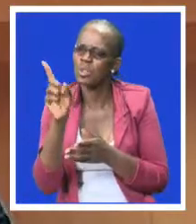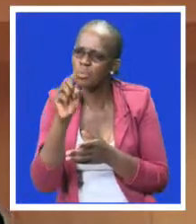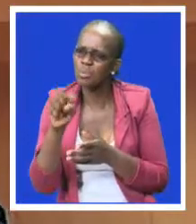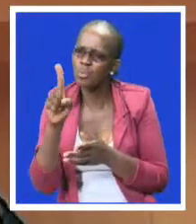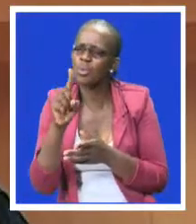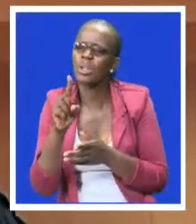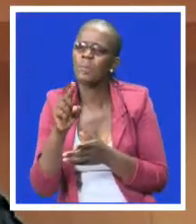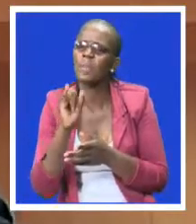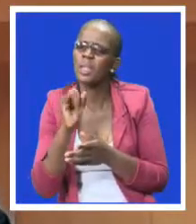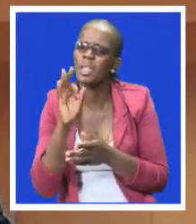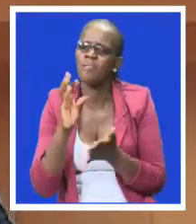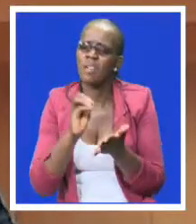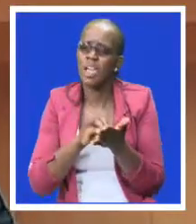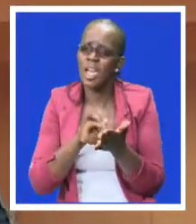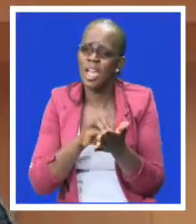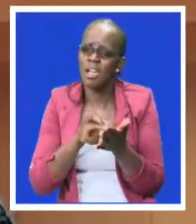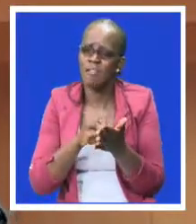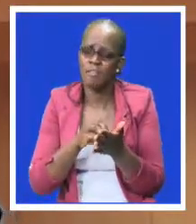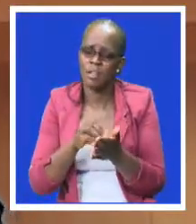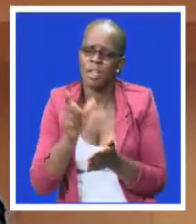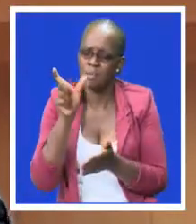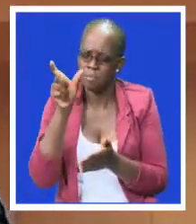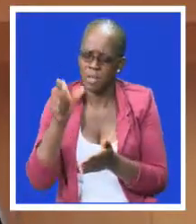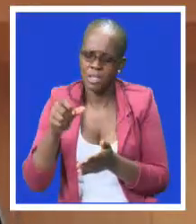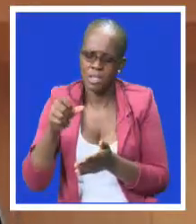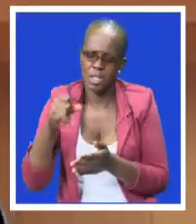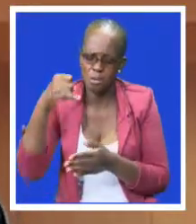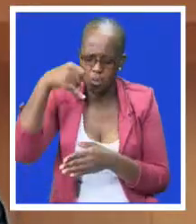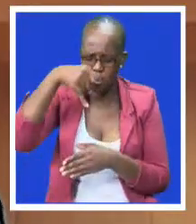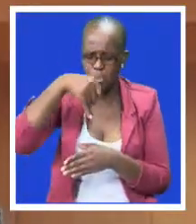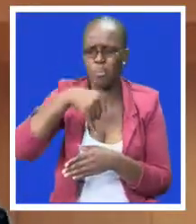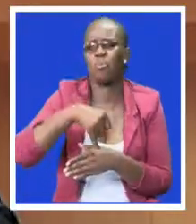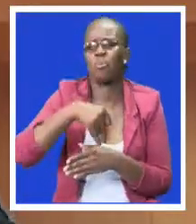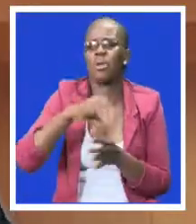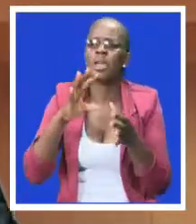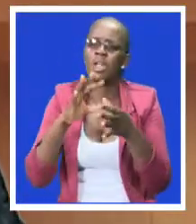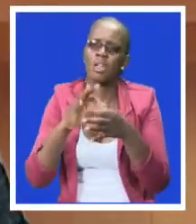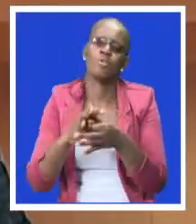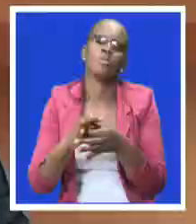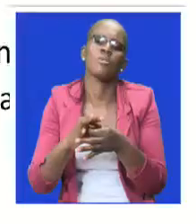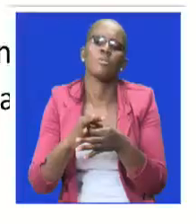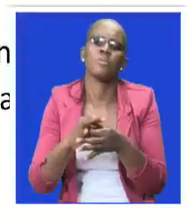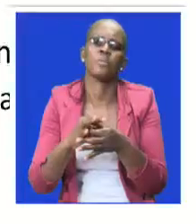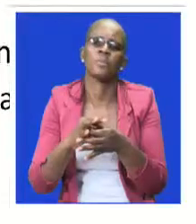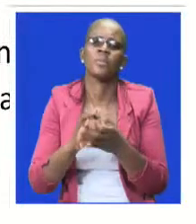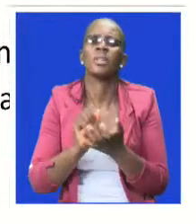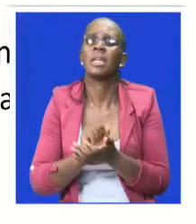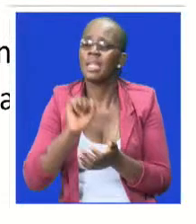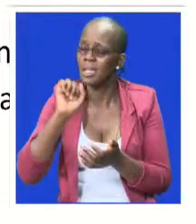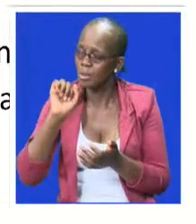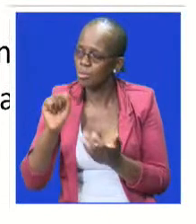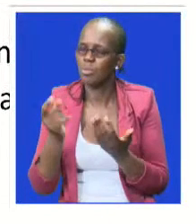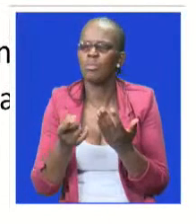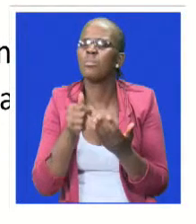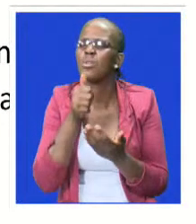it to protect their skin and also for decorating